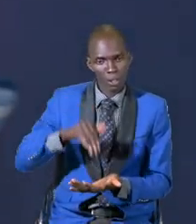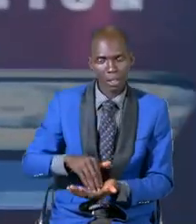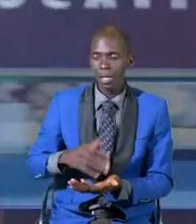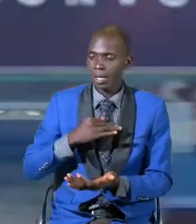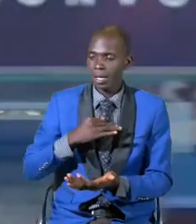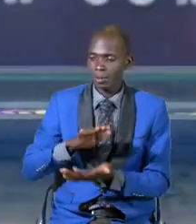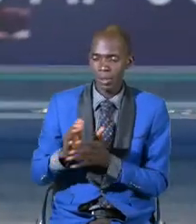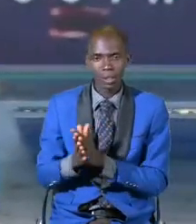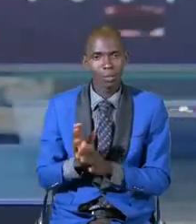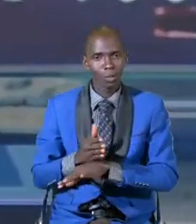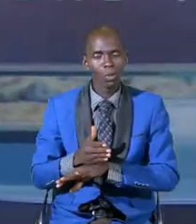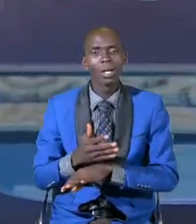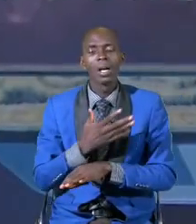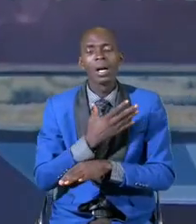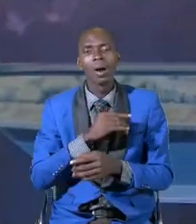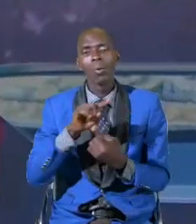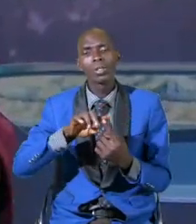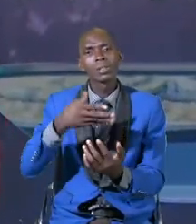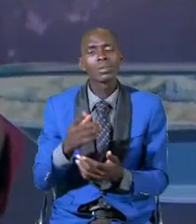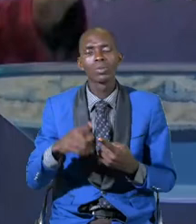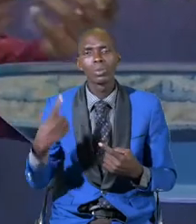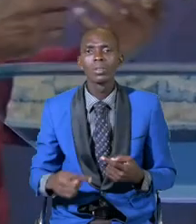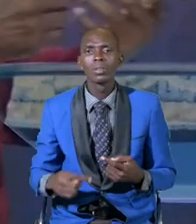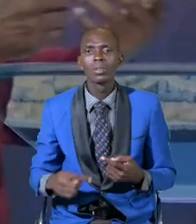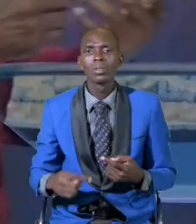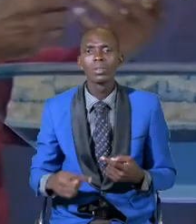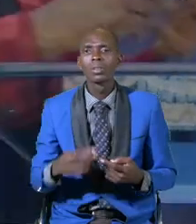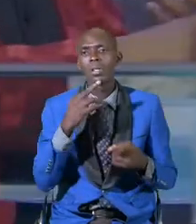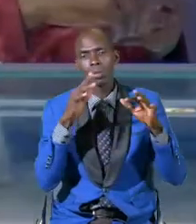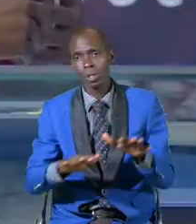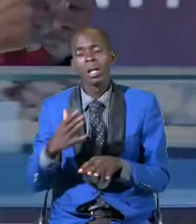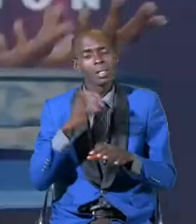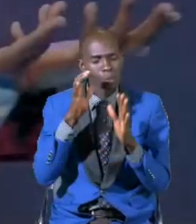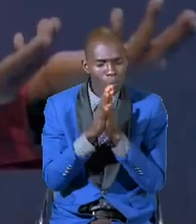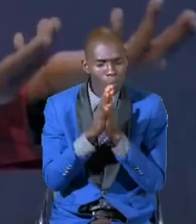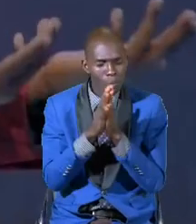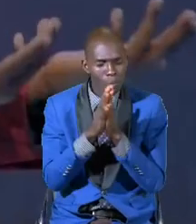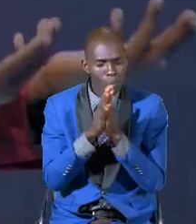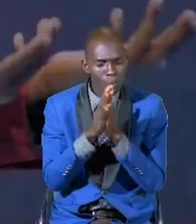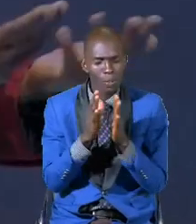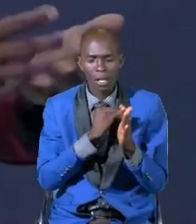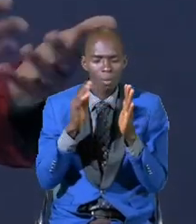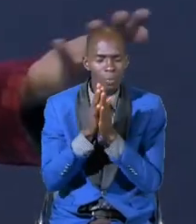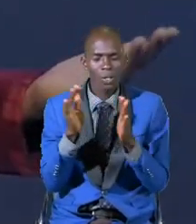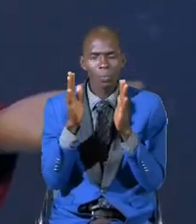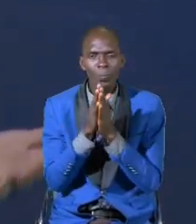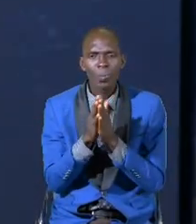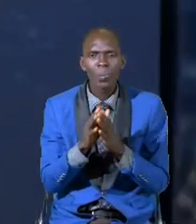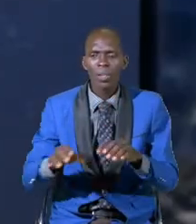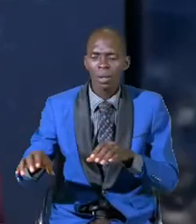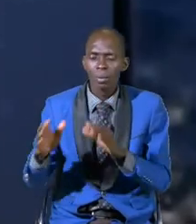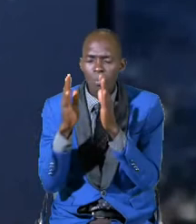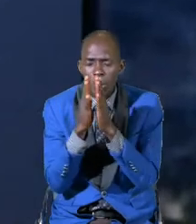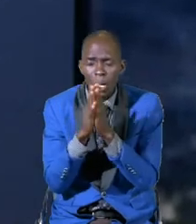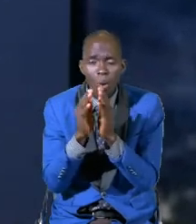Red Sea. And they prayed and prayed and prayed and prayed. You understand? Prayer without action will not get any